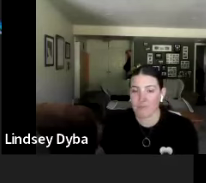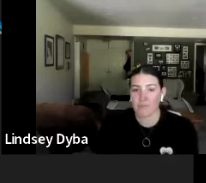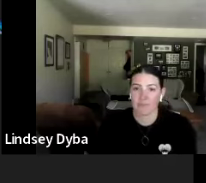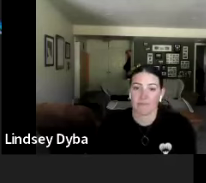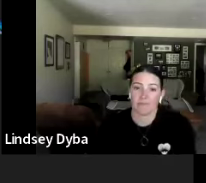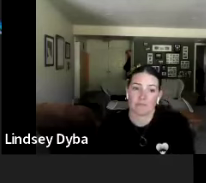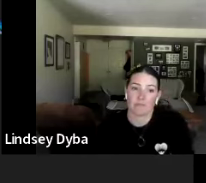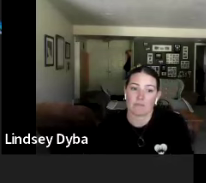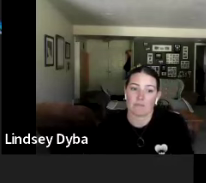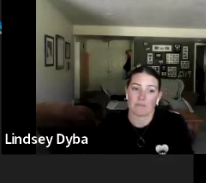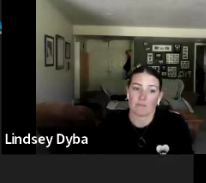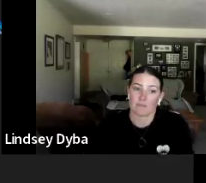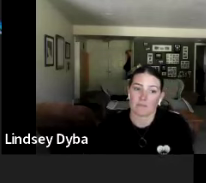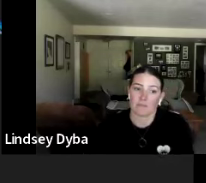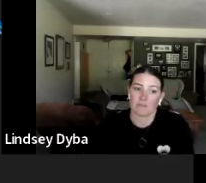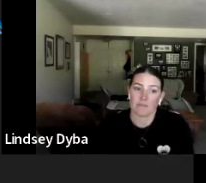better.